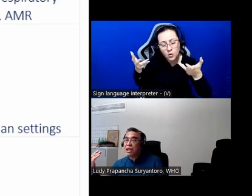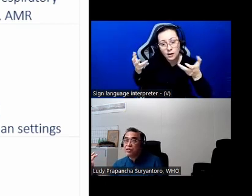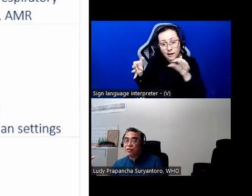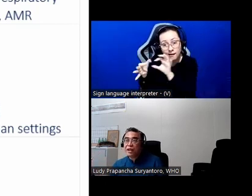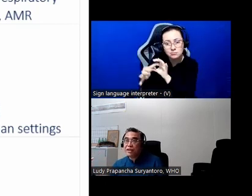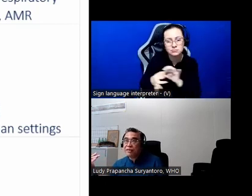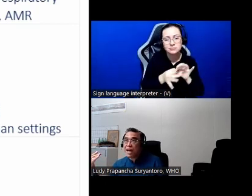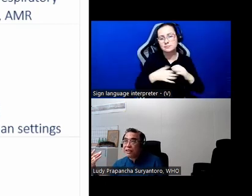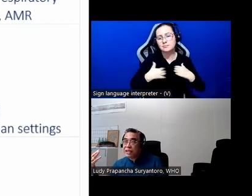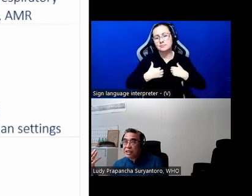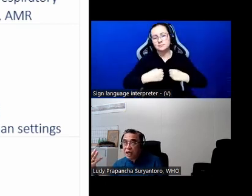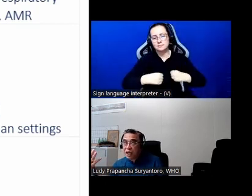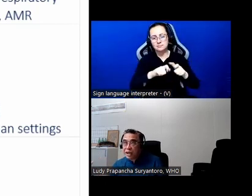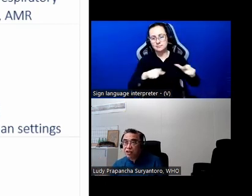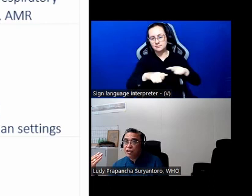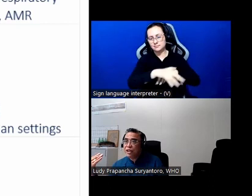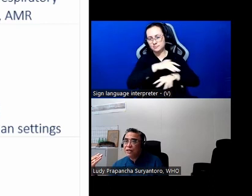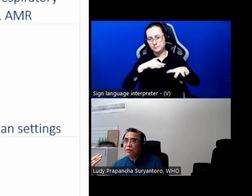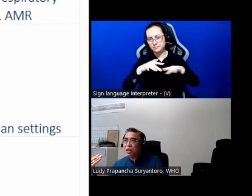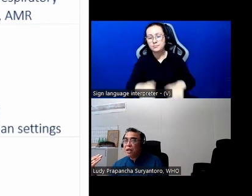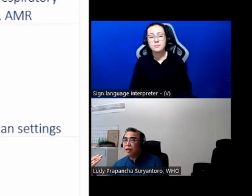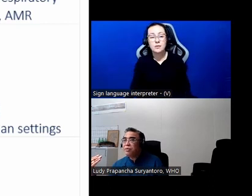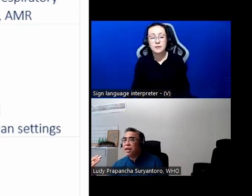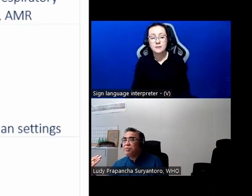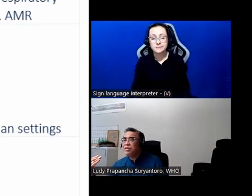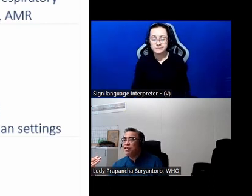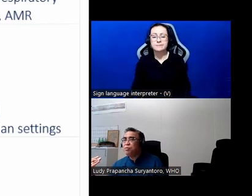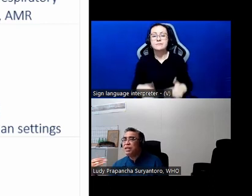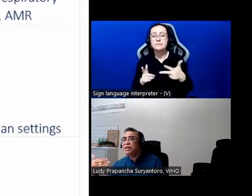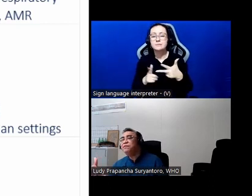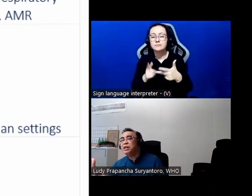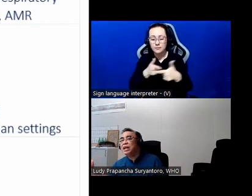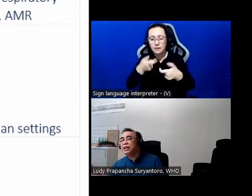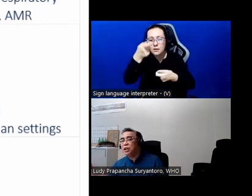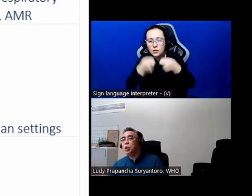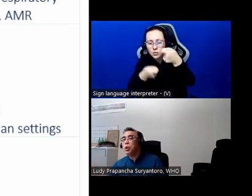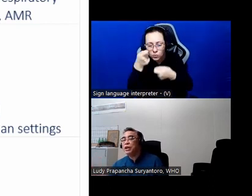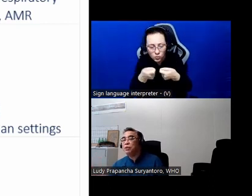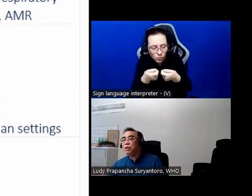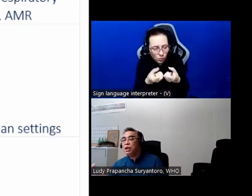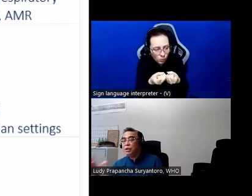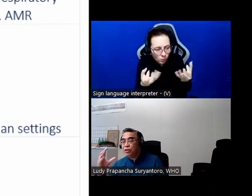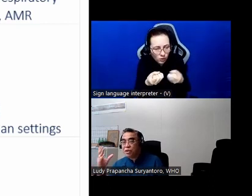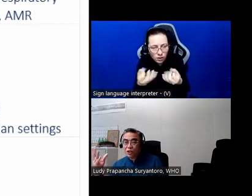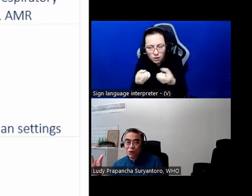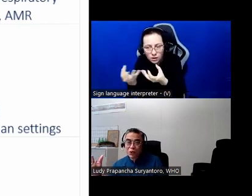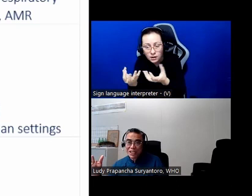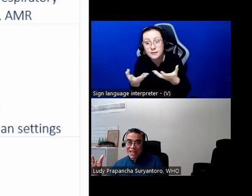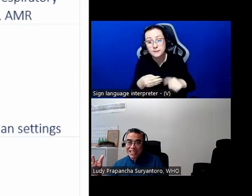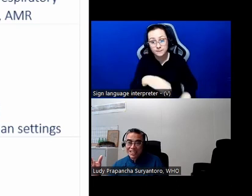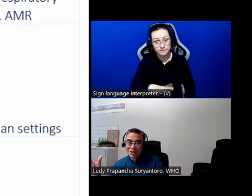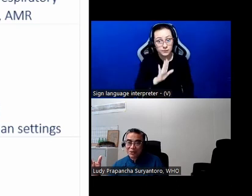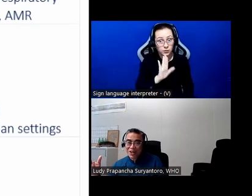between data surveillance at the national level, sometimes tends to be different at the local level. We need to make